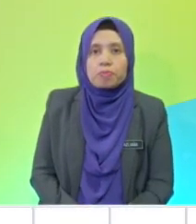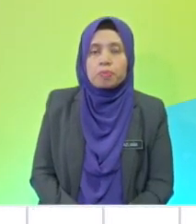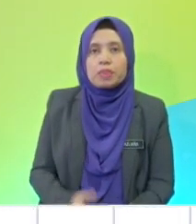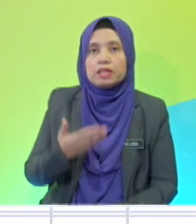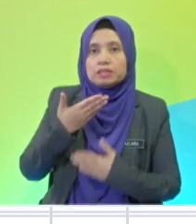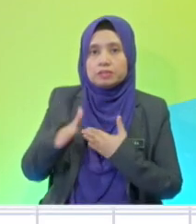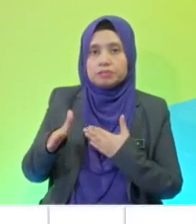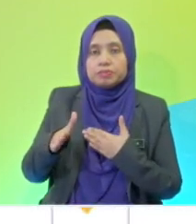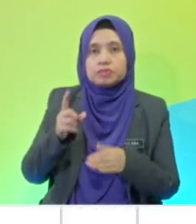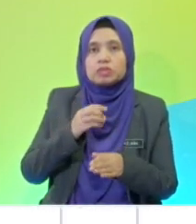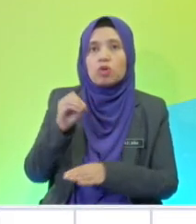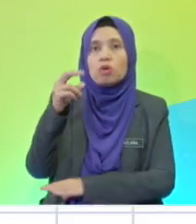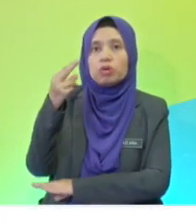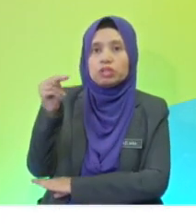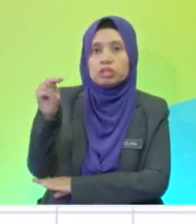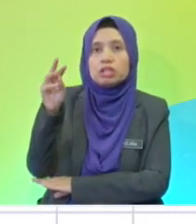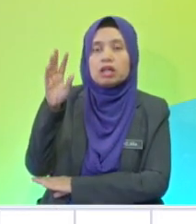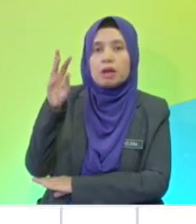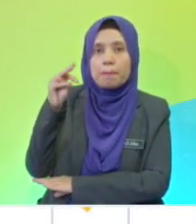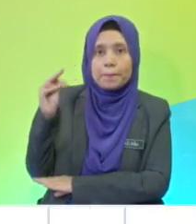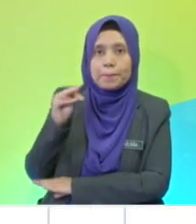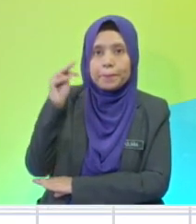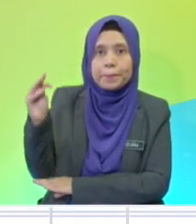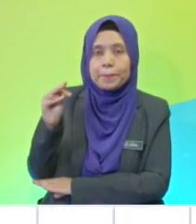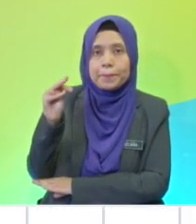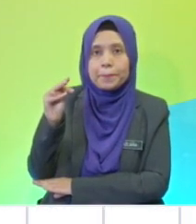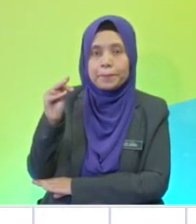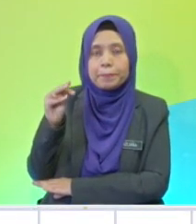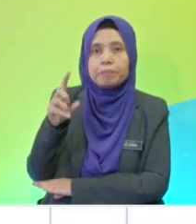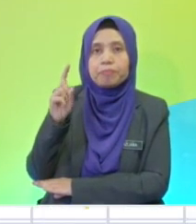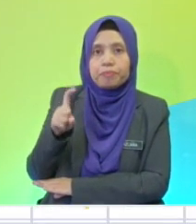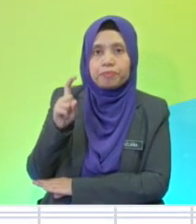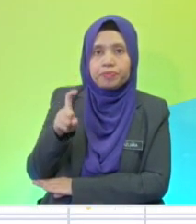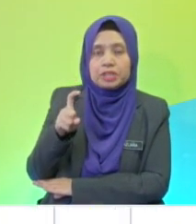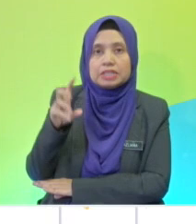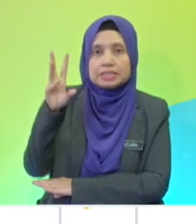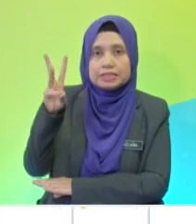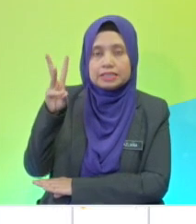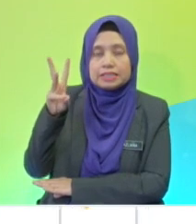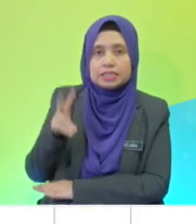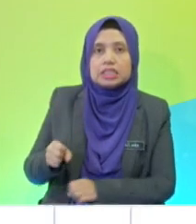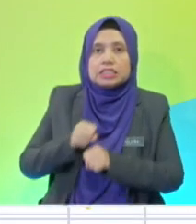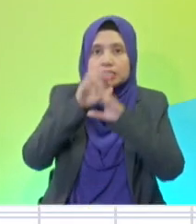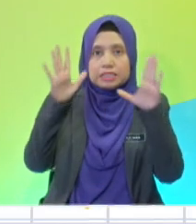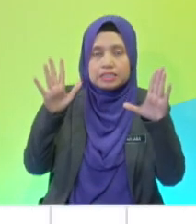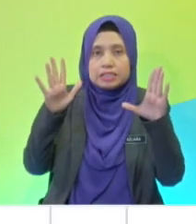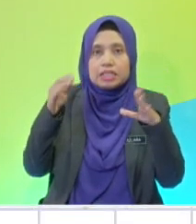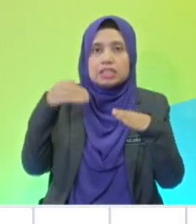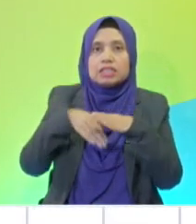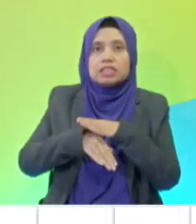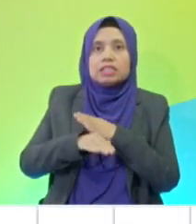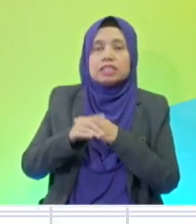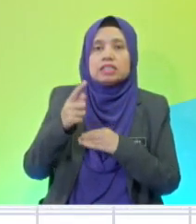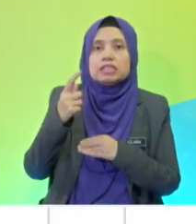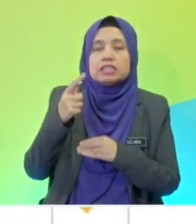Then on Monday, we'll choose the 6 most interesting things and we'll put them in our